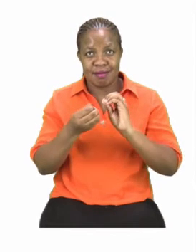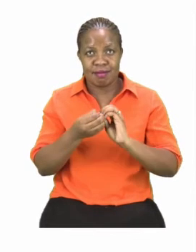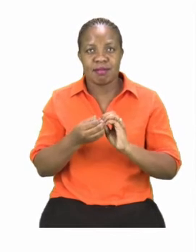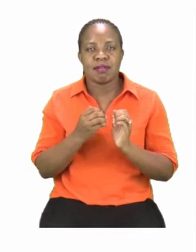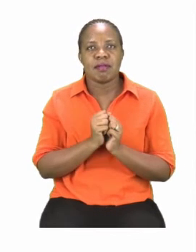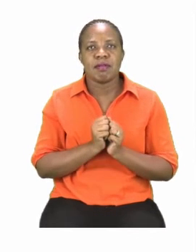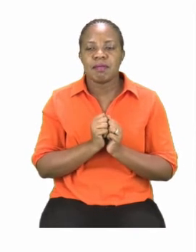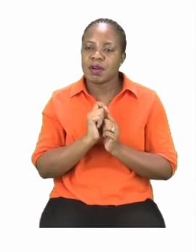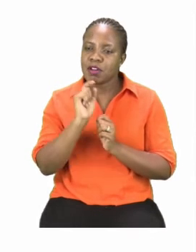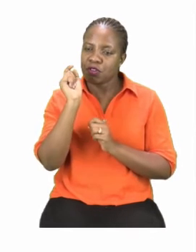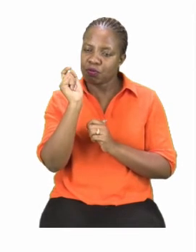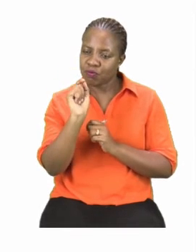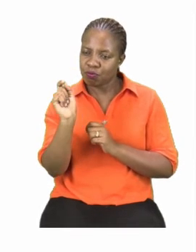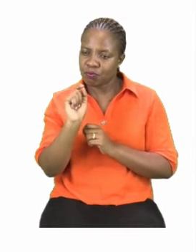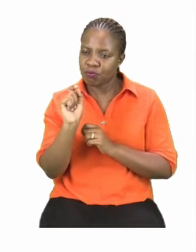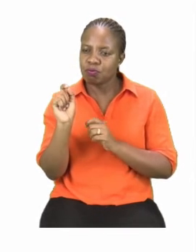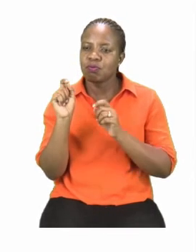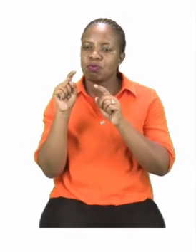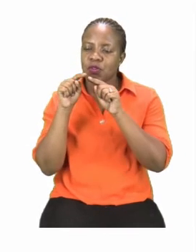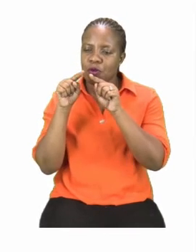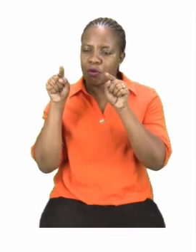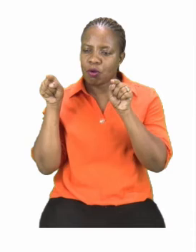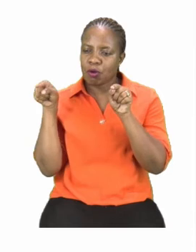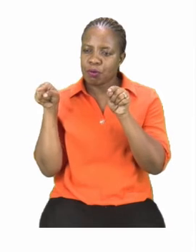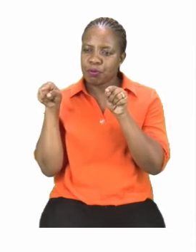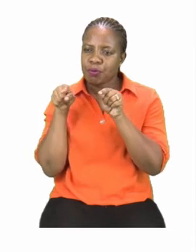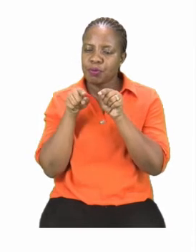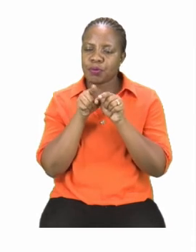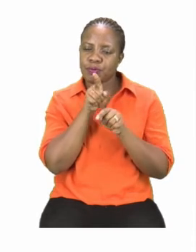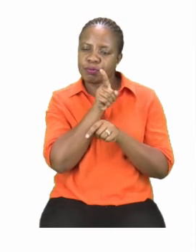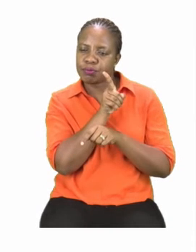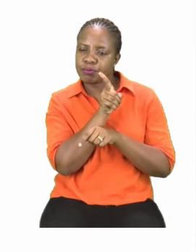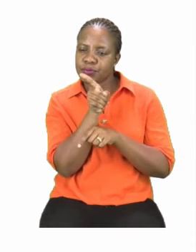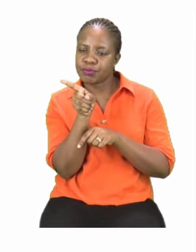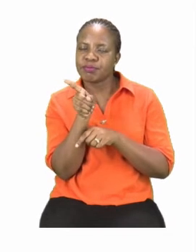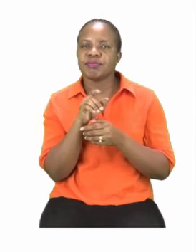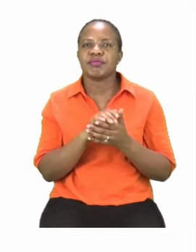us write the word there on the dotted line.